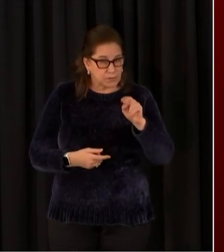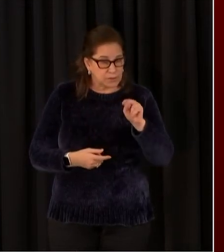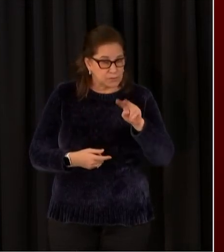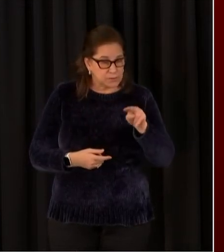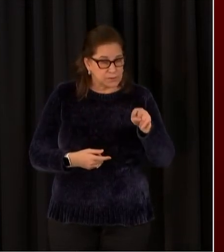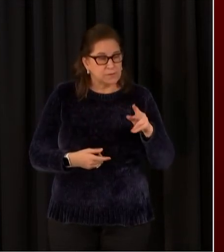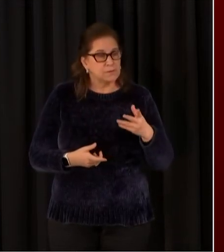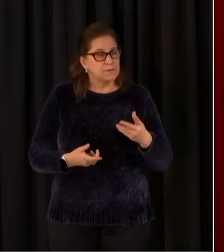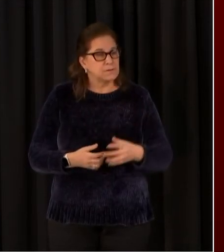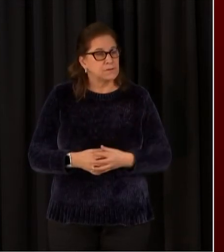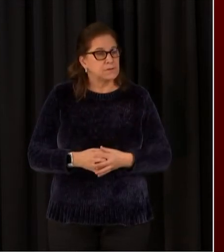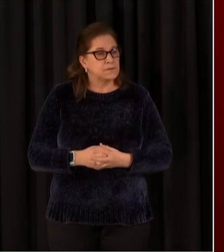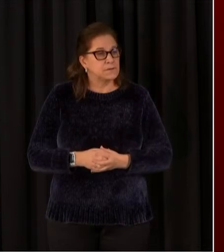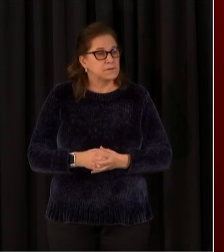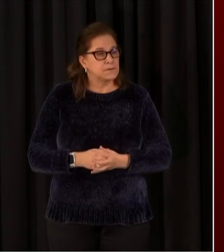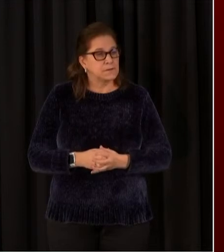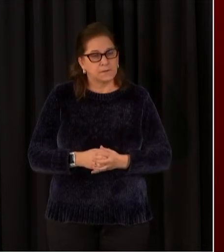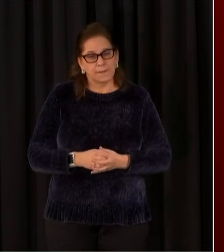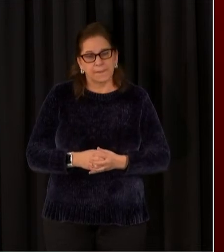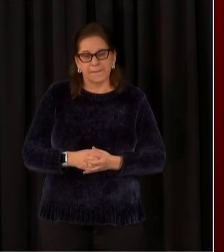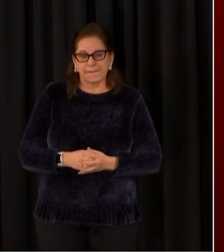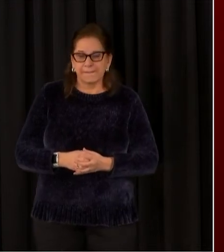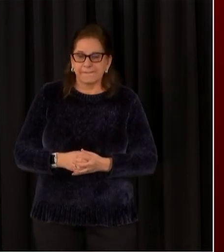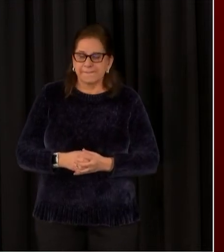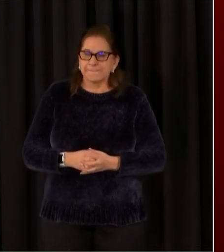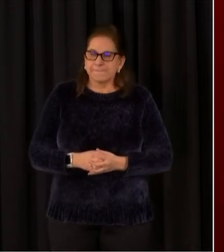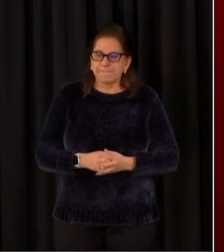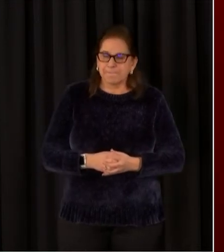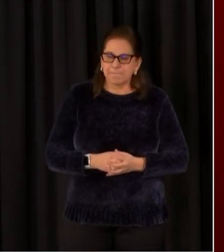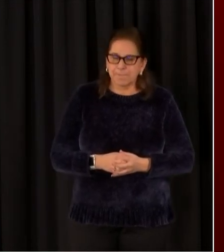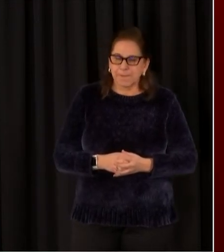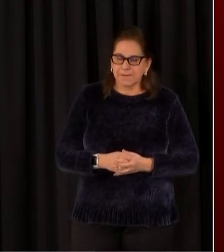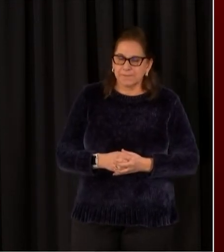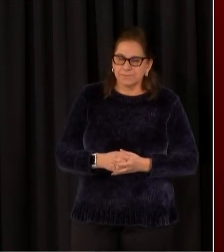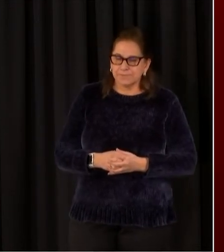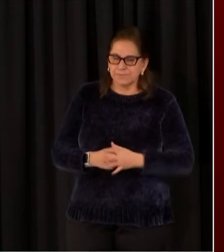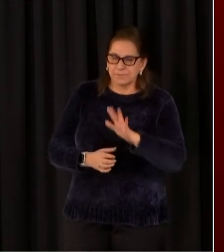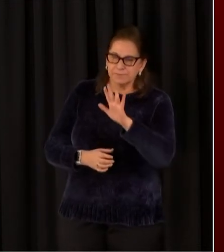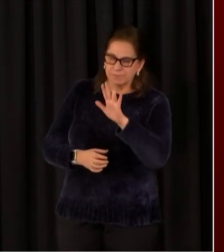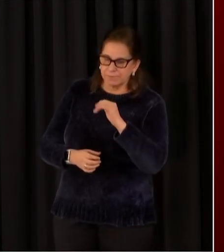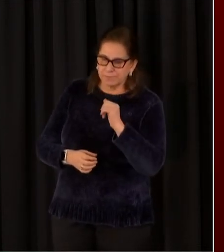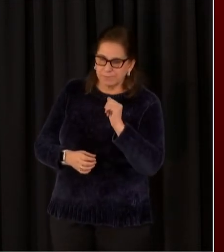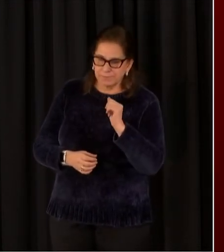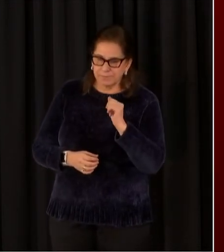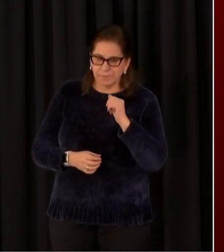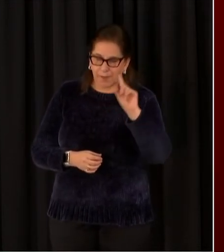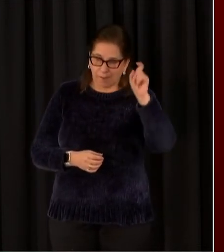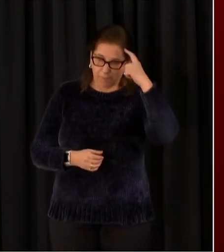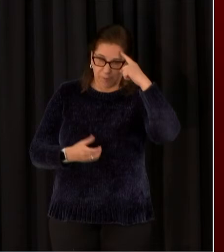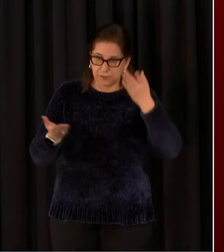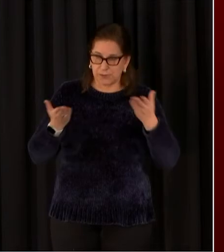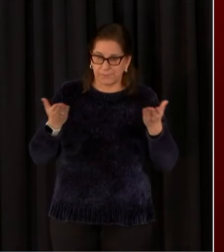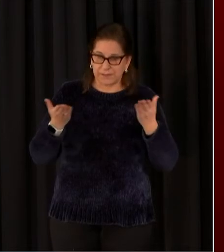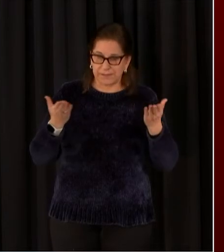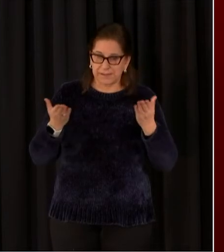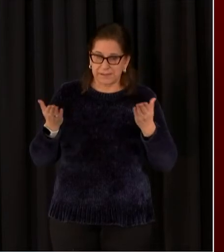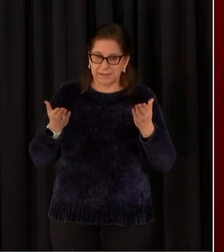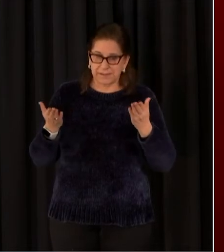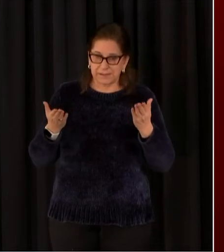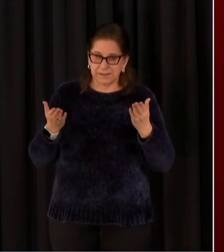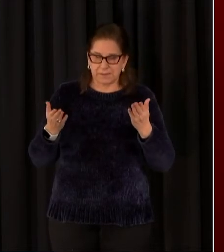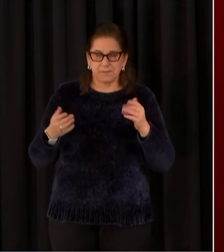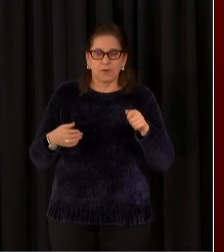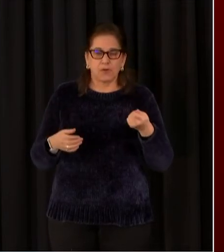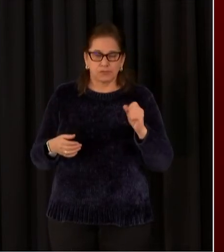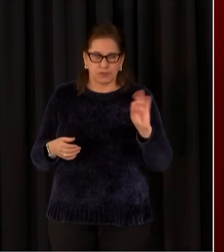question about vaccines. I think that all of I want to get some clarity on the government services that have been